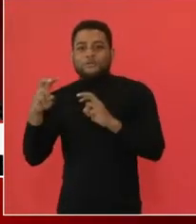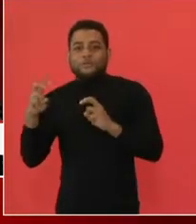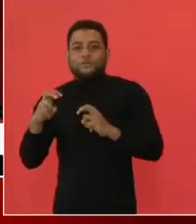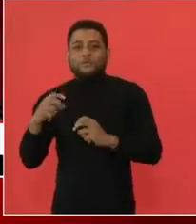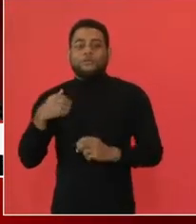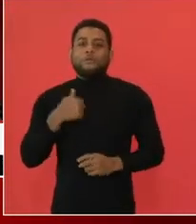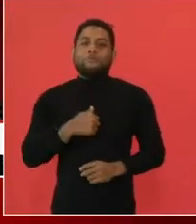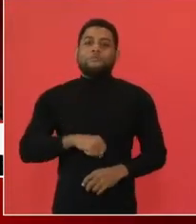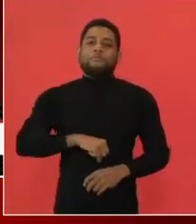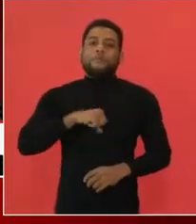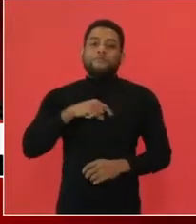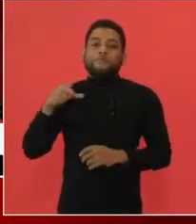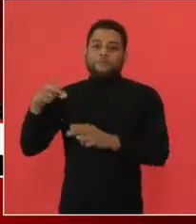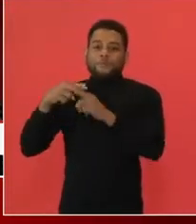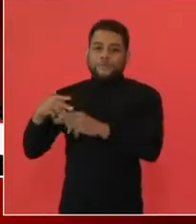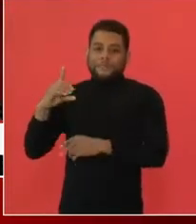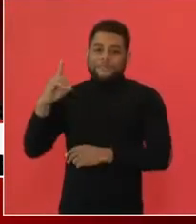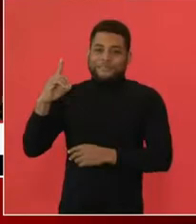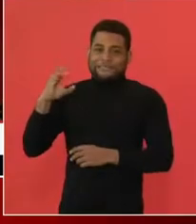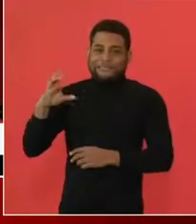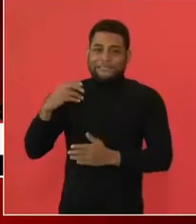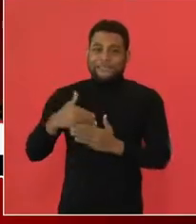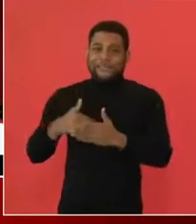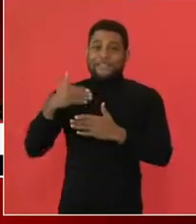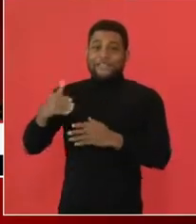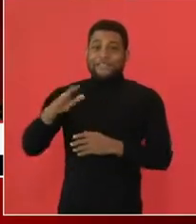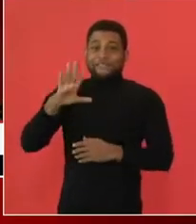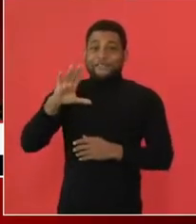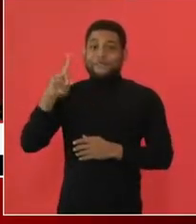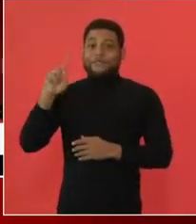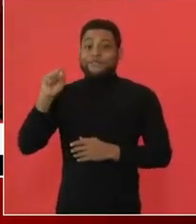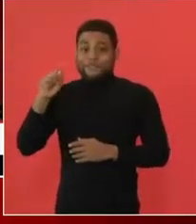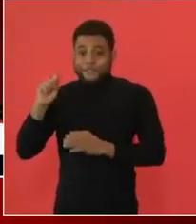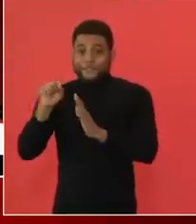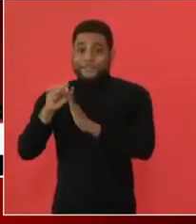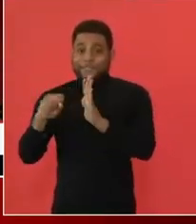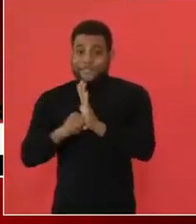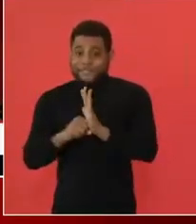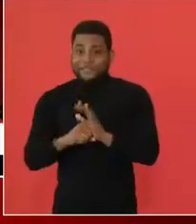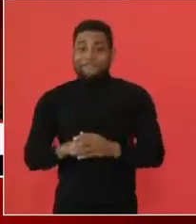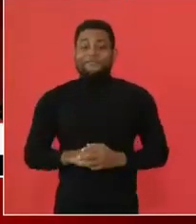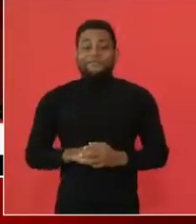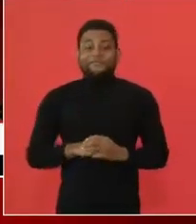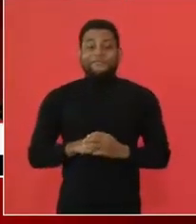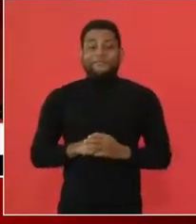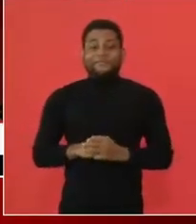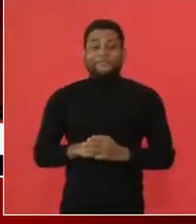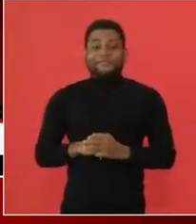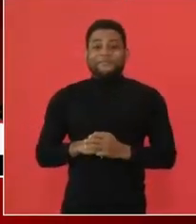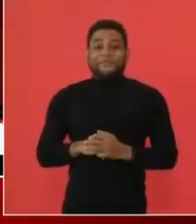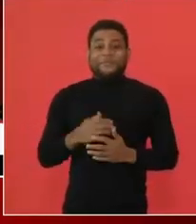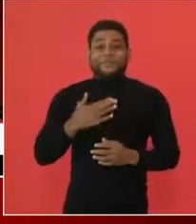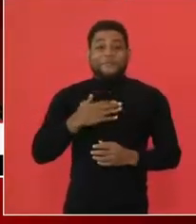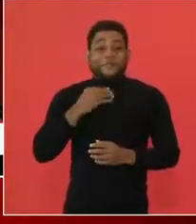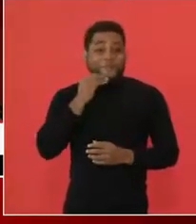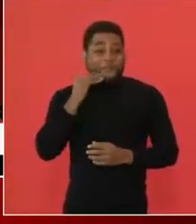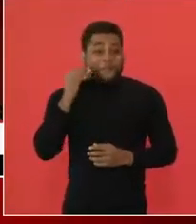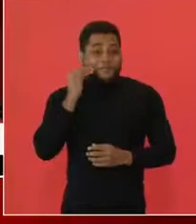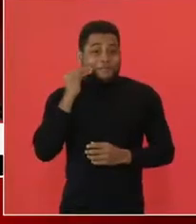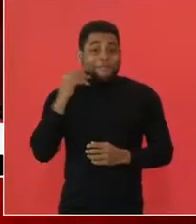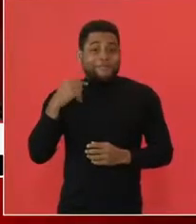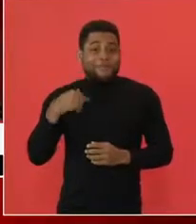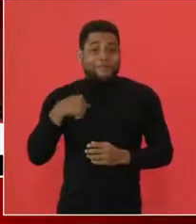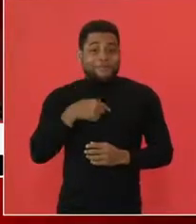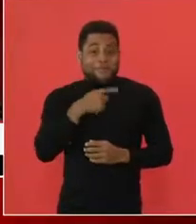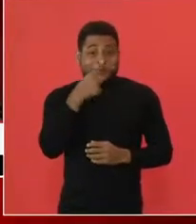51, the 51st state, my home, okay? And with that said, I ask you all to join me in